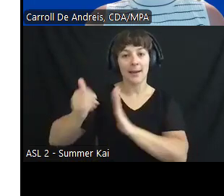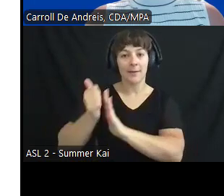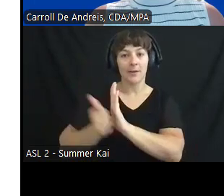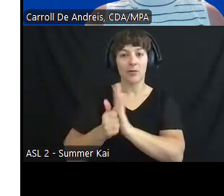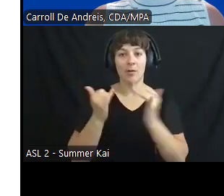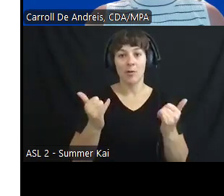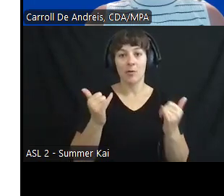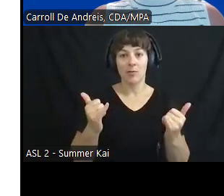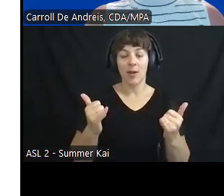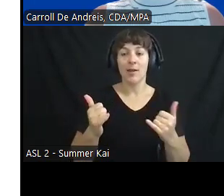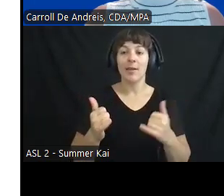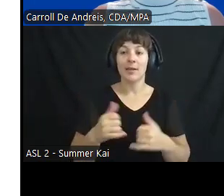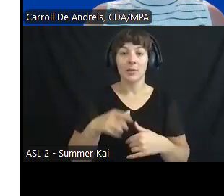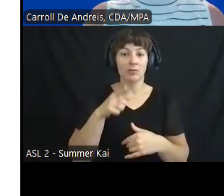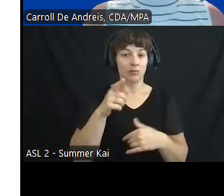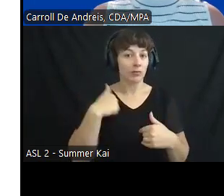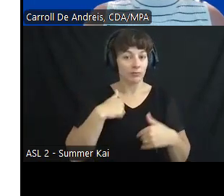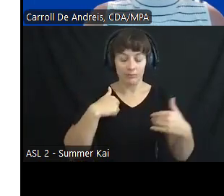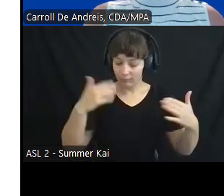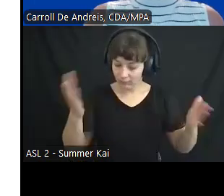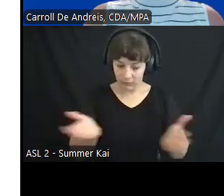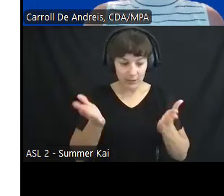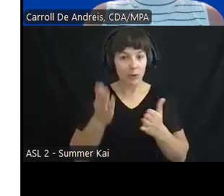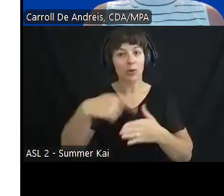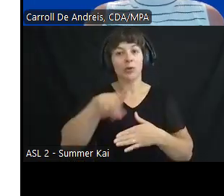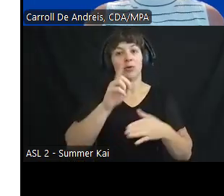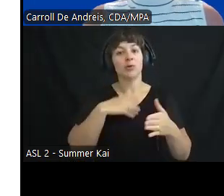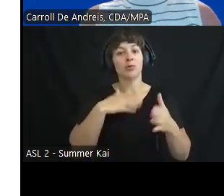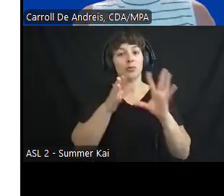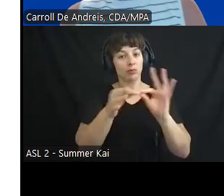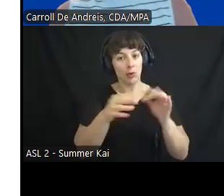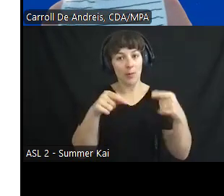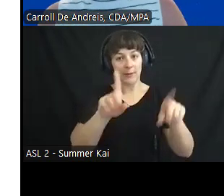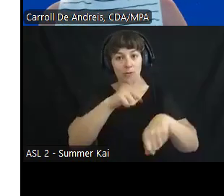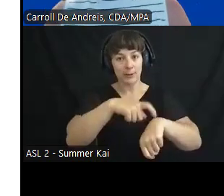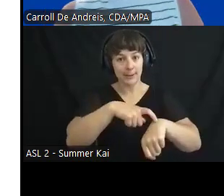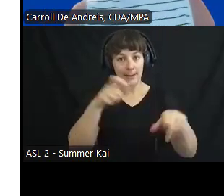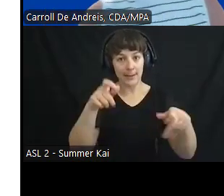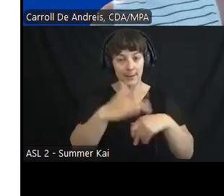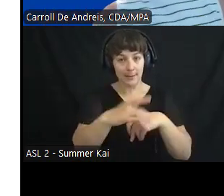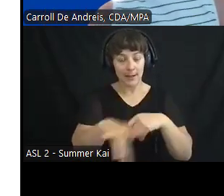So you are encouraged to give your comment at that time, or of course, anytime to our